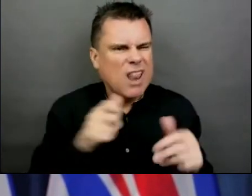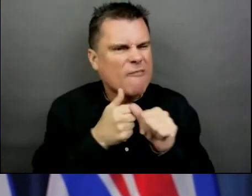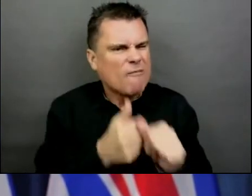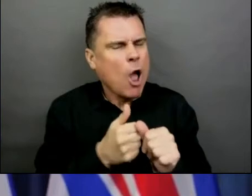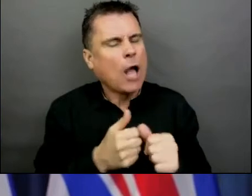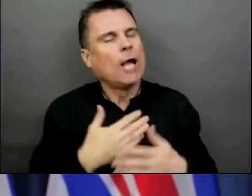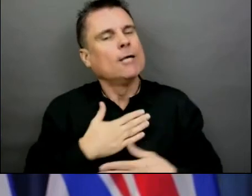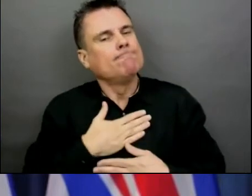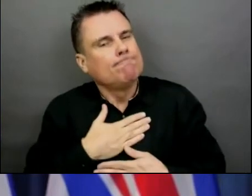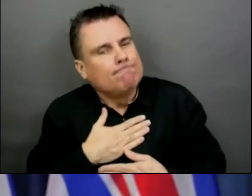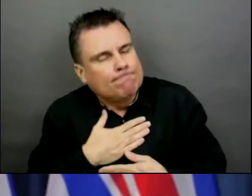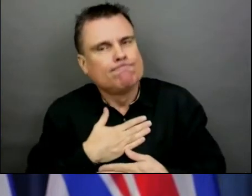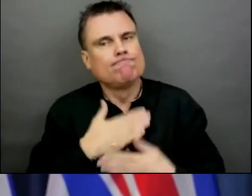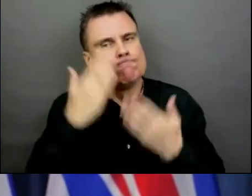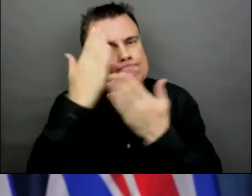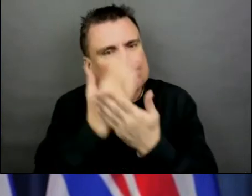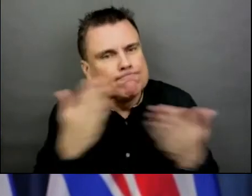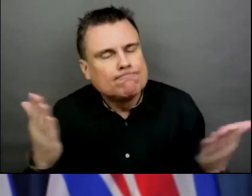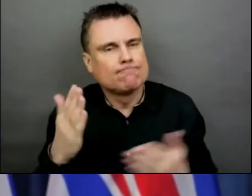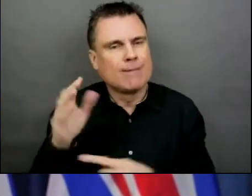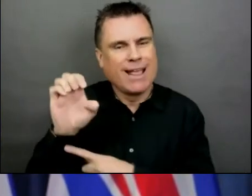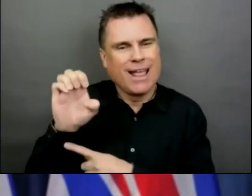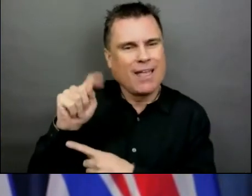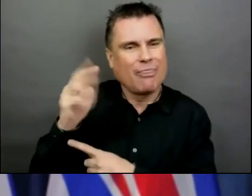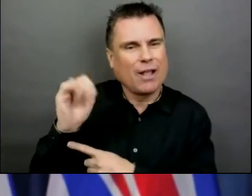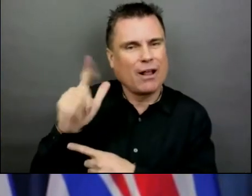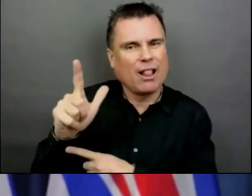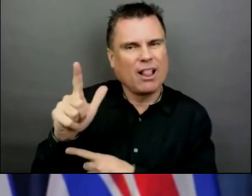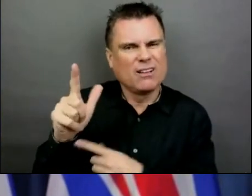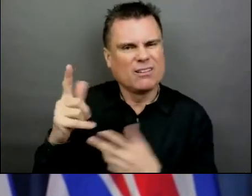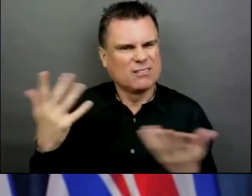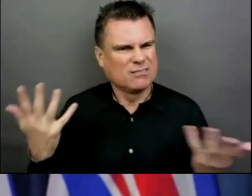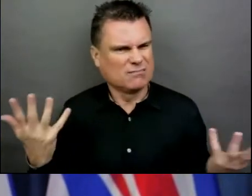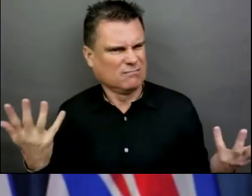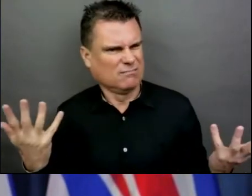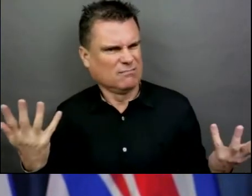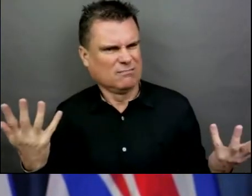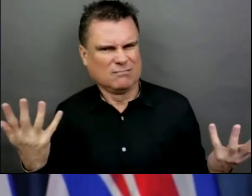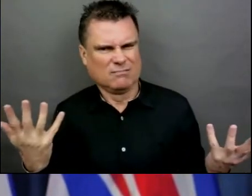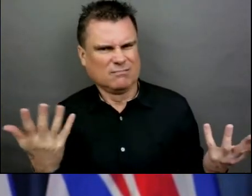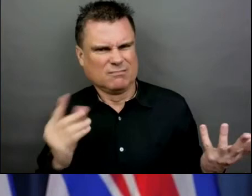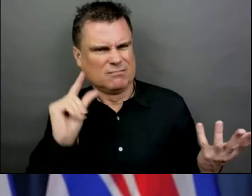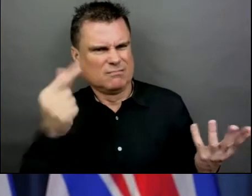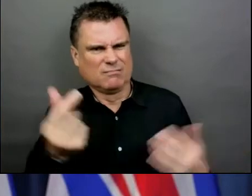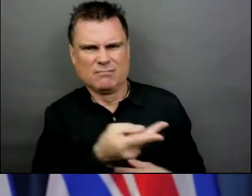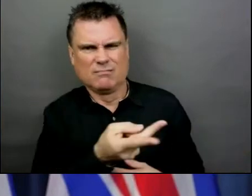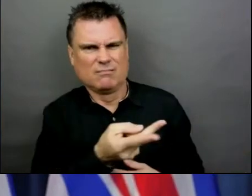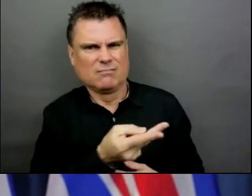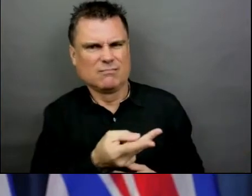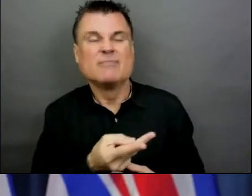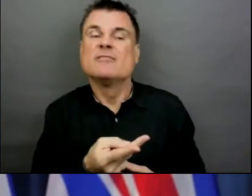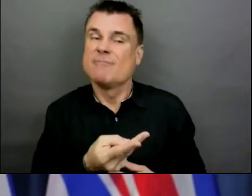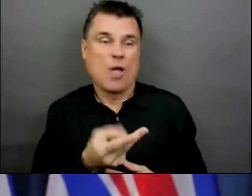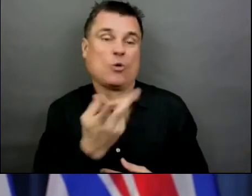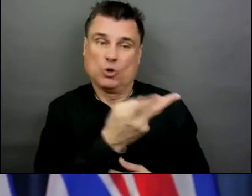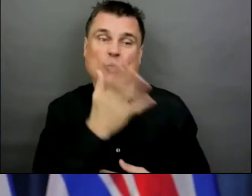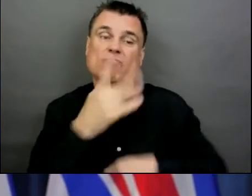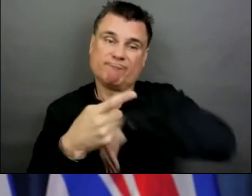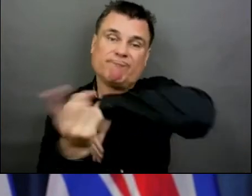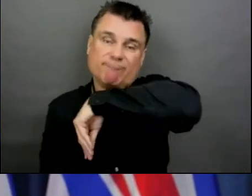thing. And as we've also seen, they have paid a pretty high price, losing